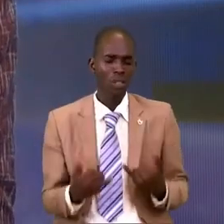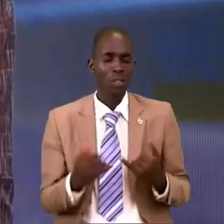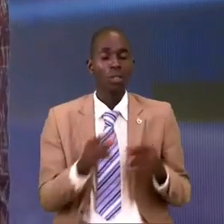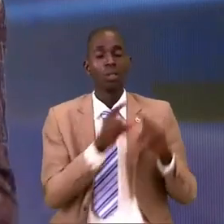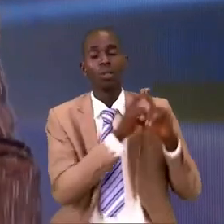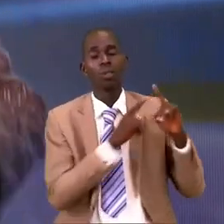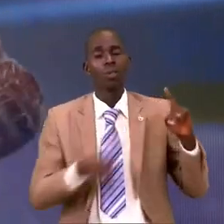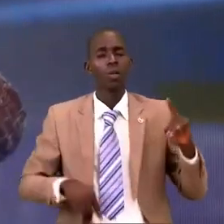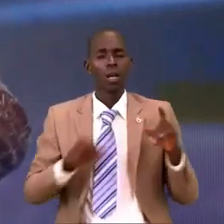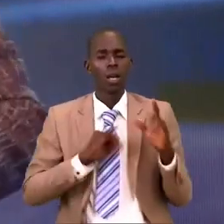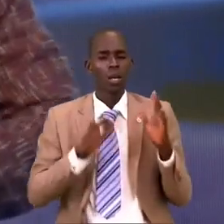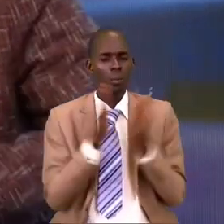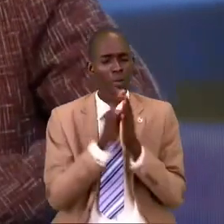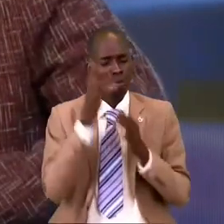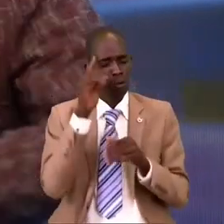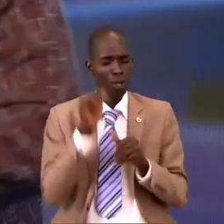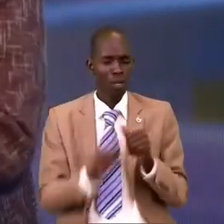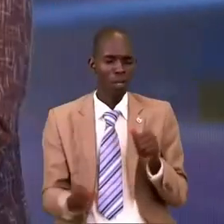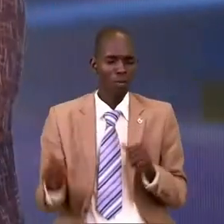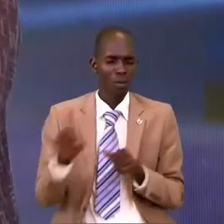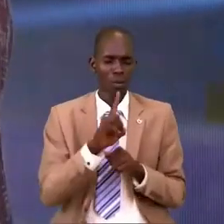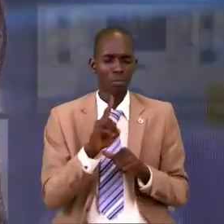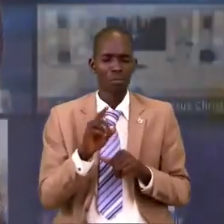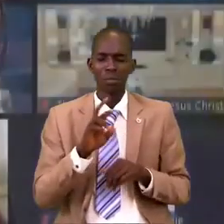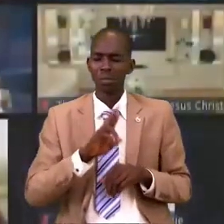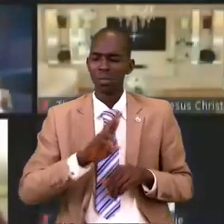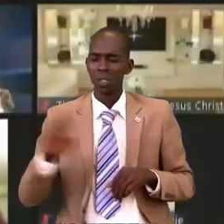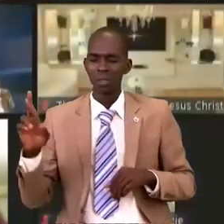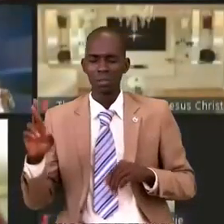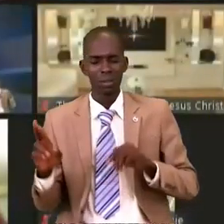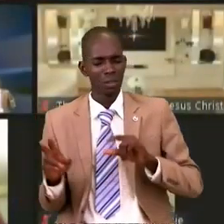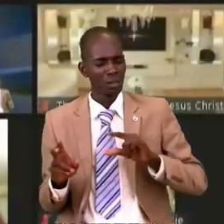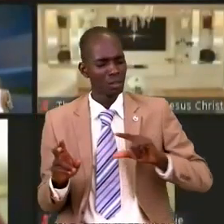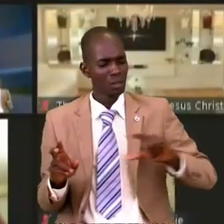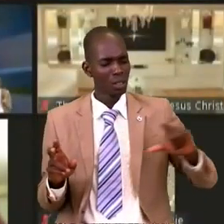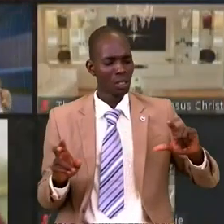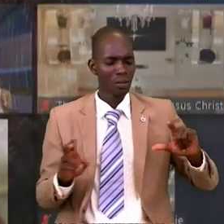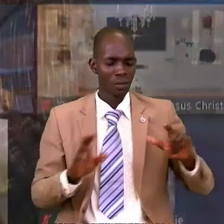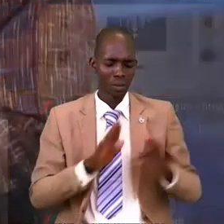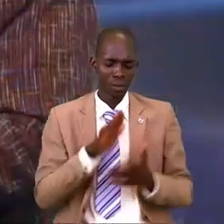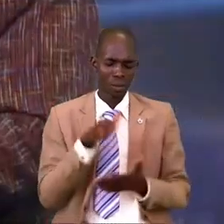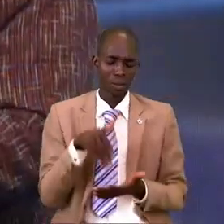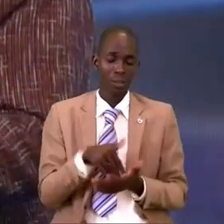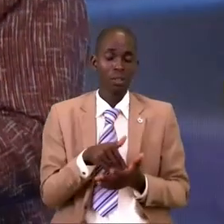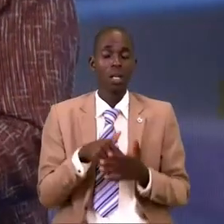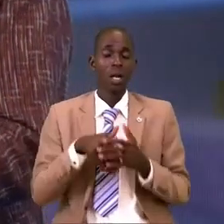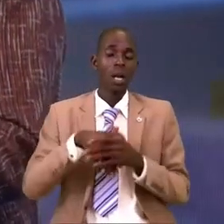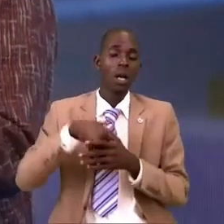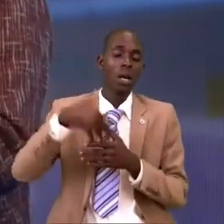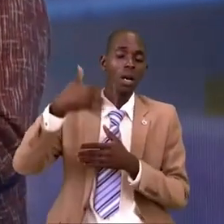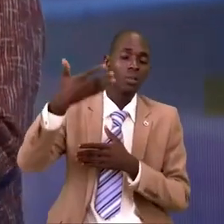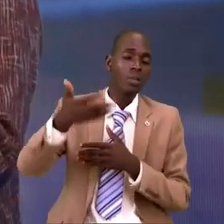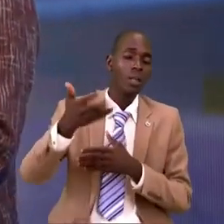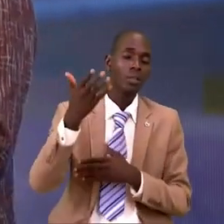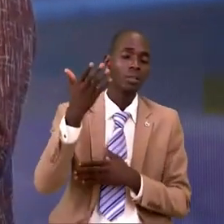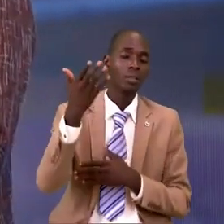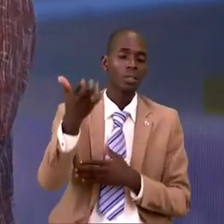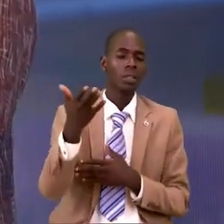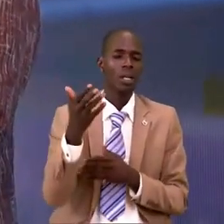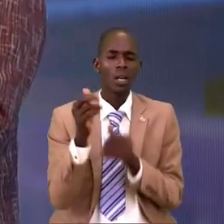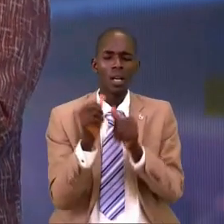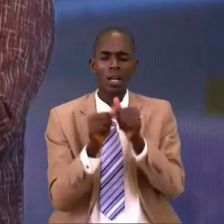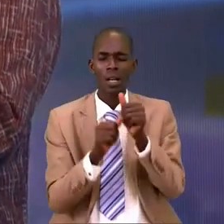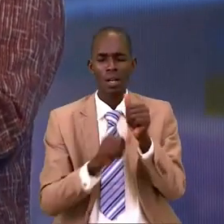outside, there, everywhere, I pray now, receive your healing. Receive your